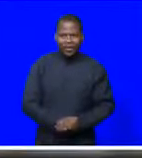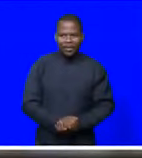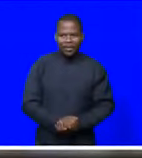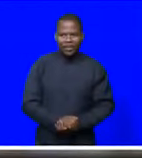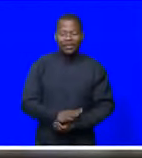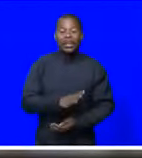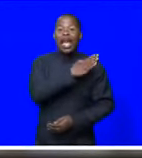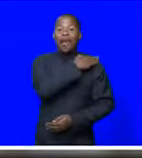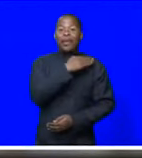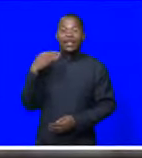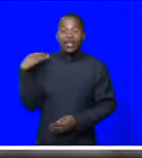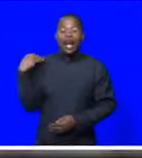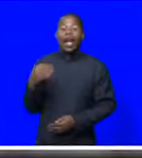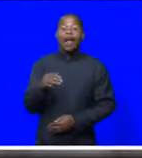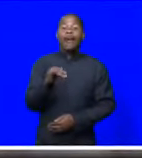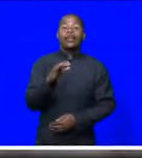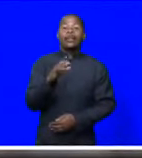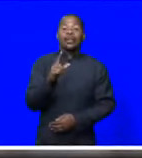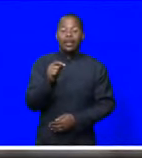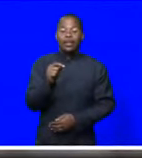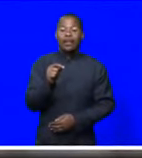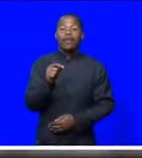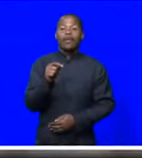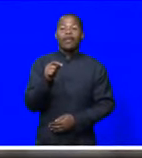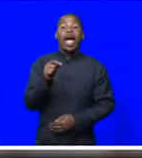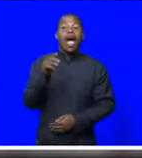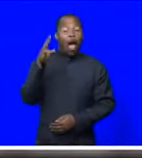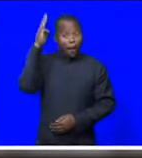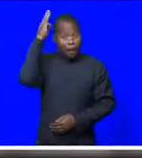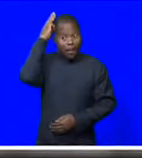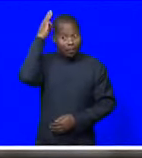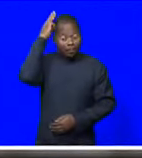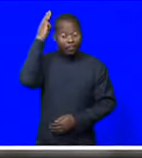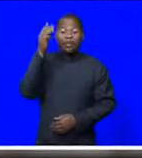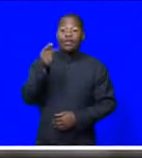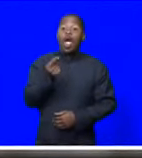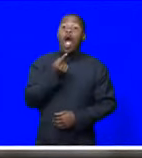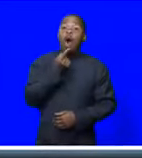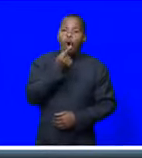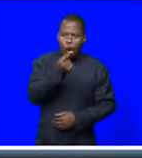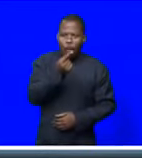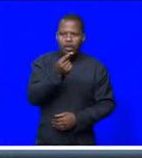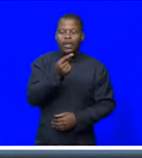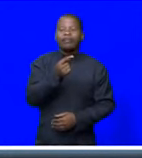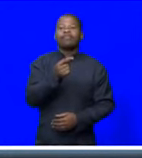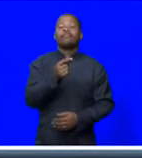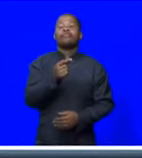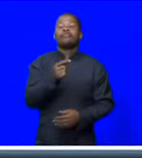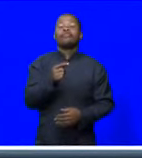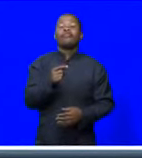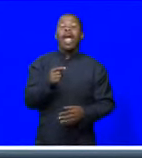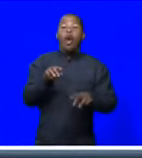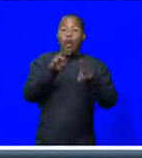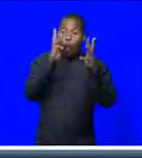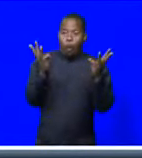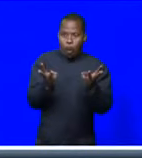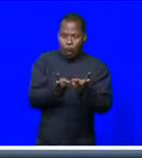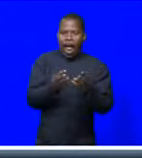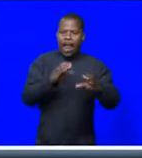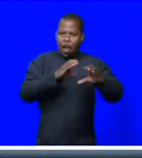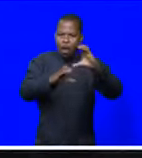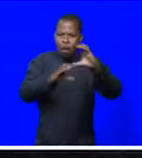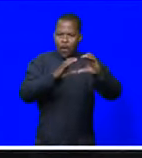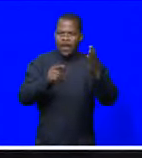The Minister of Information, Communication and Technology, Her Royal Highness Nkosatana Sikhanyiso, says the rapid spread of digital